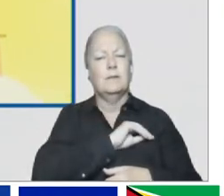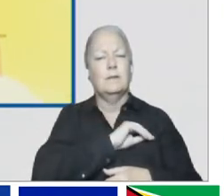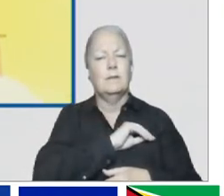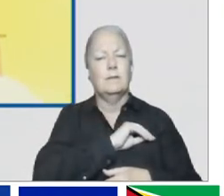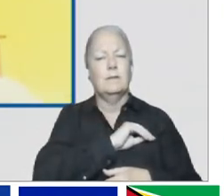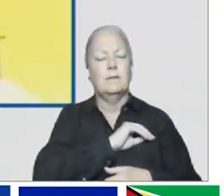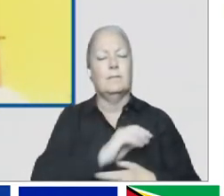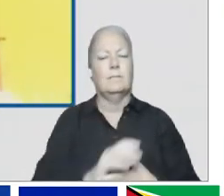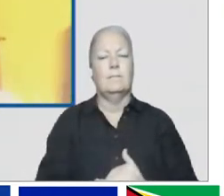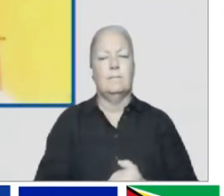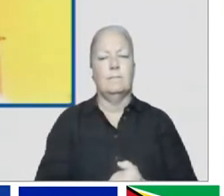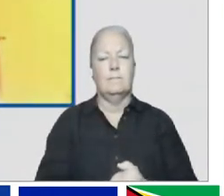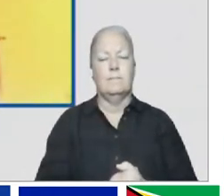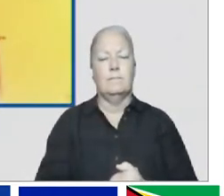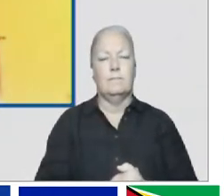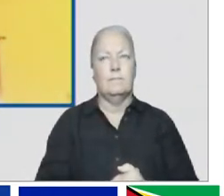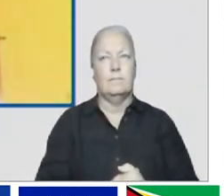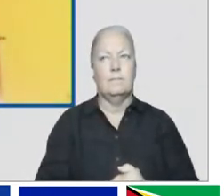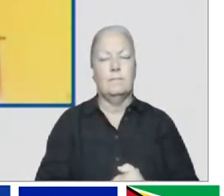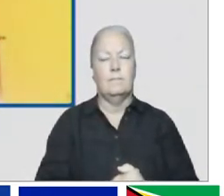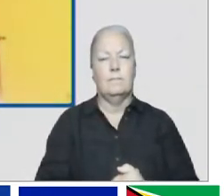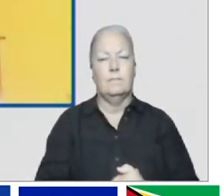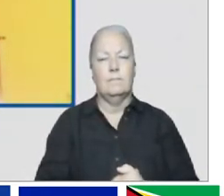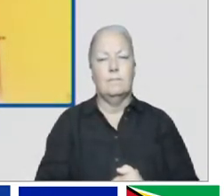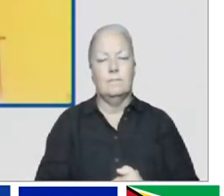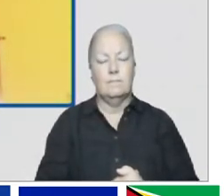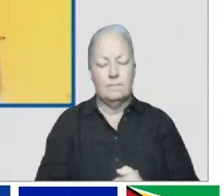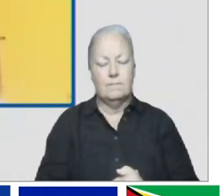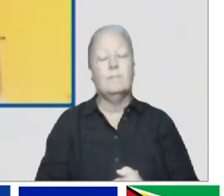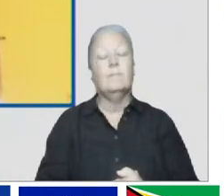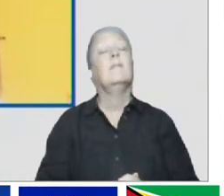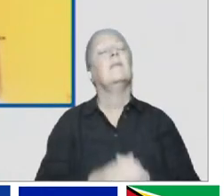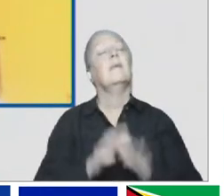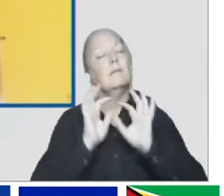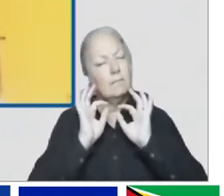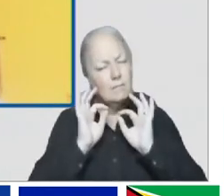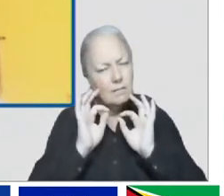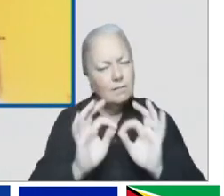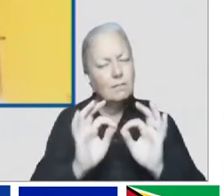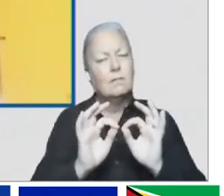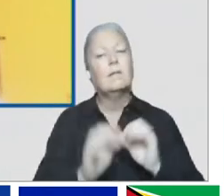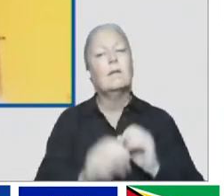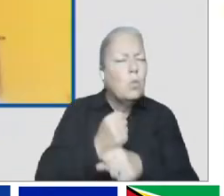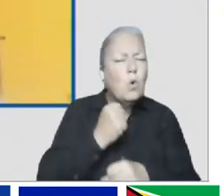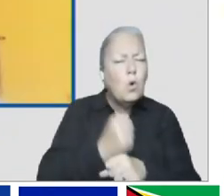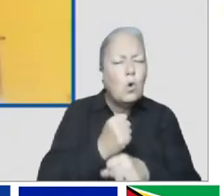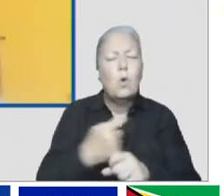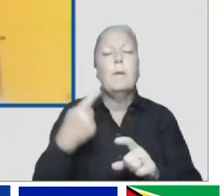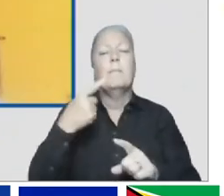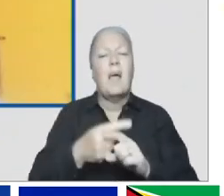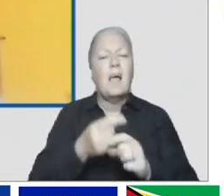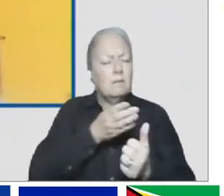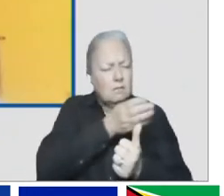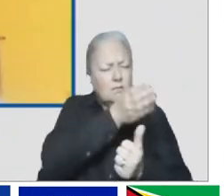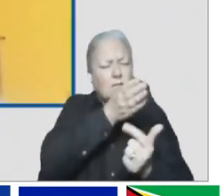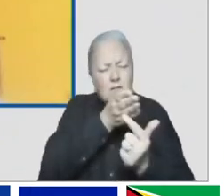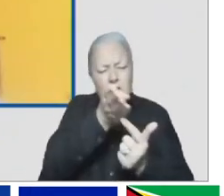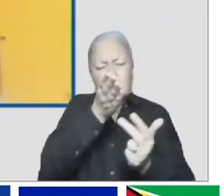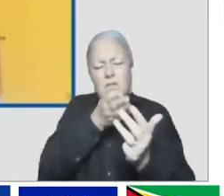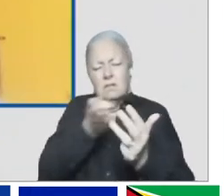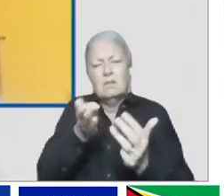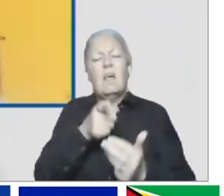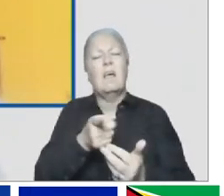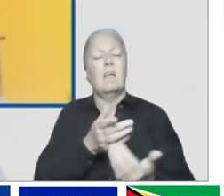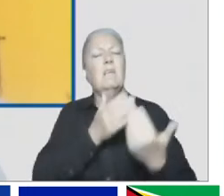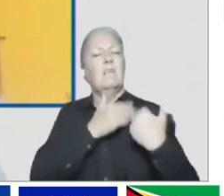is wonderful to hear the great work and all the great Chile and that have